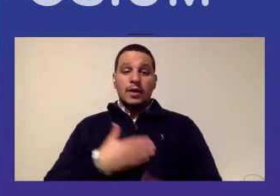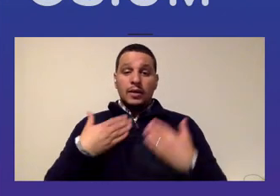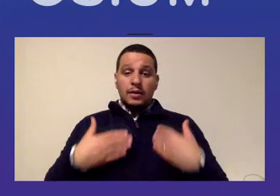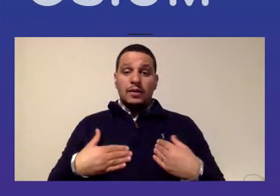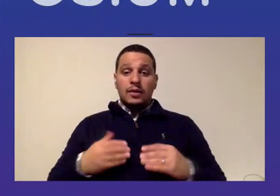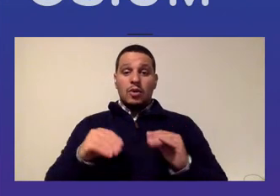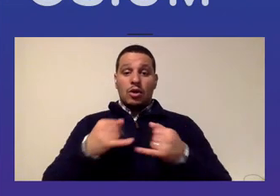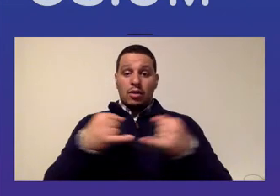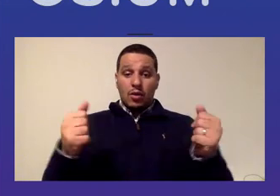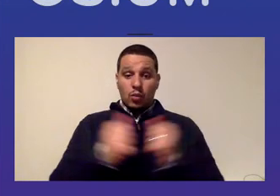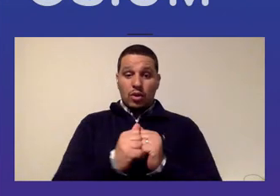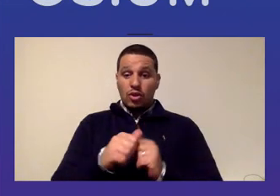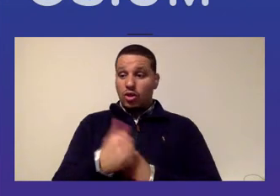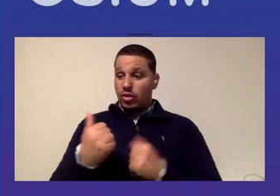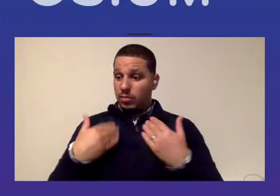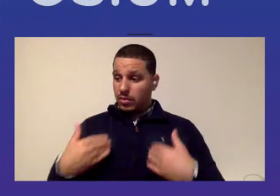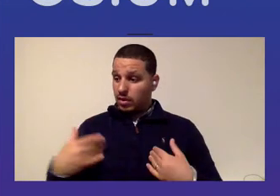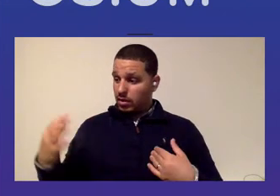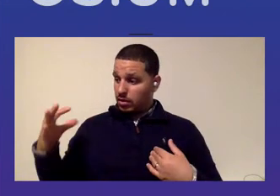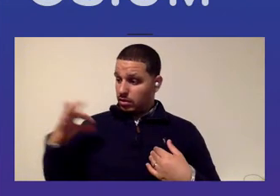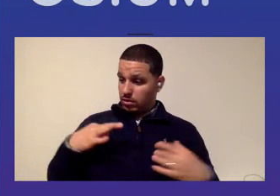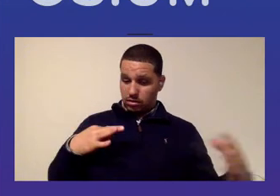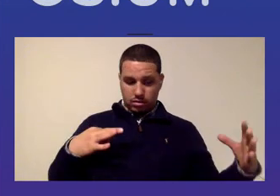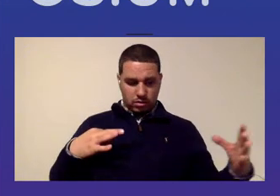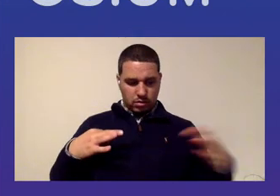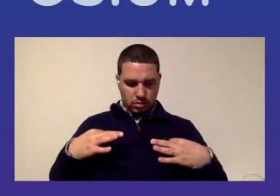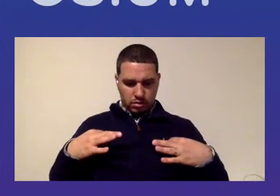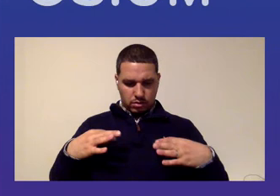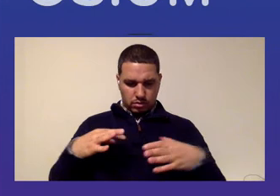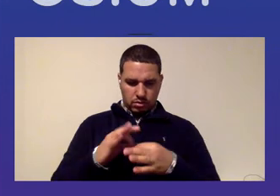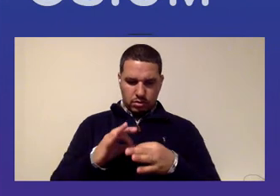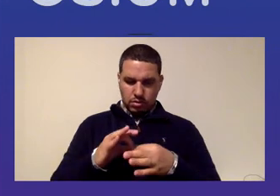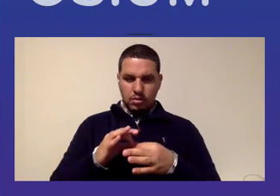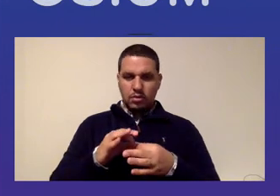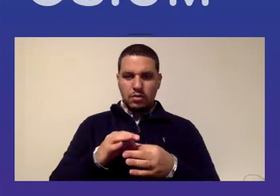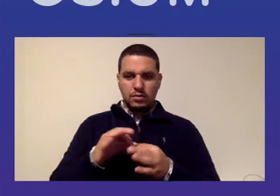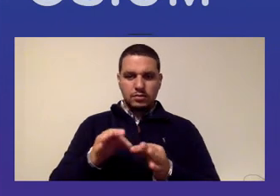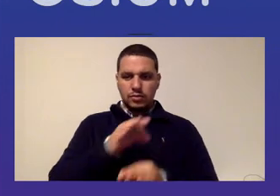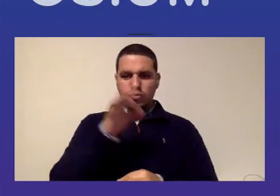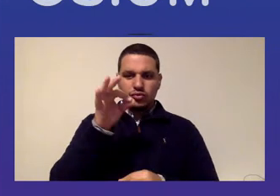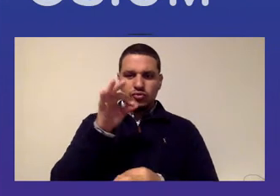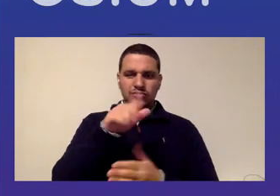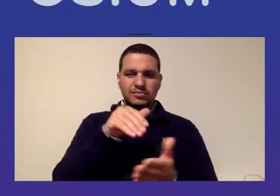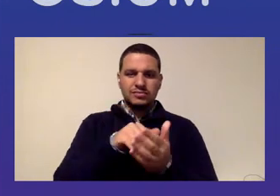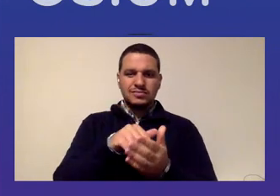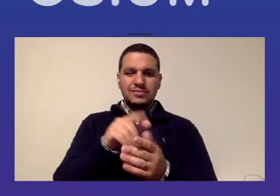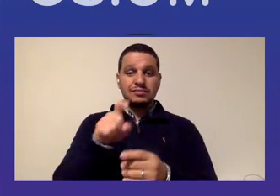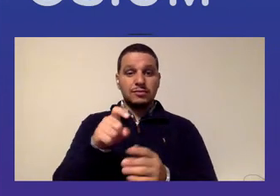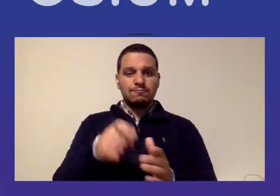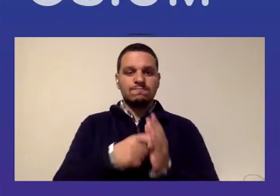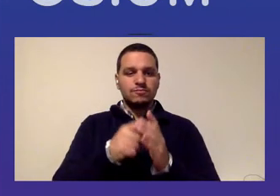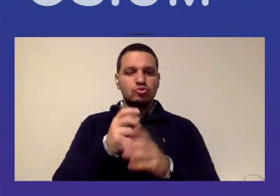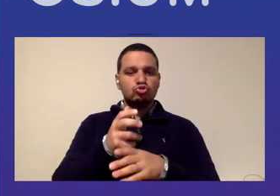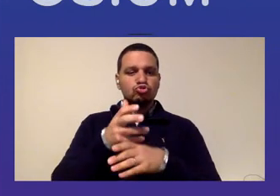we center spirit and the realms of knowing that take shape through trust and imagination.